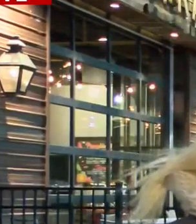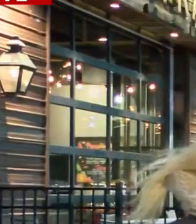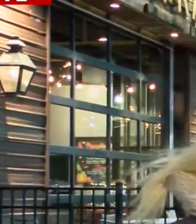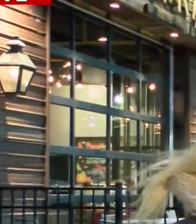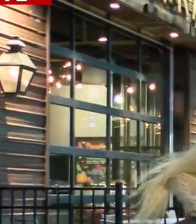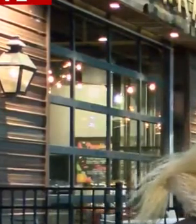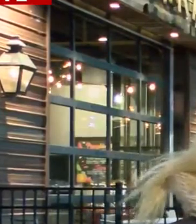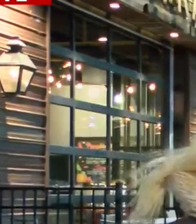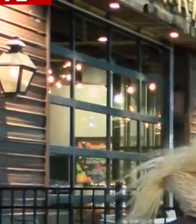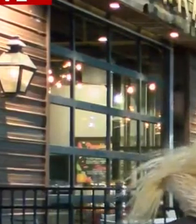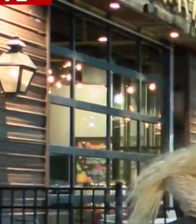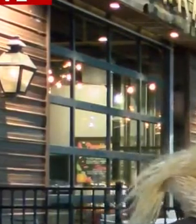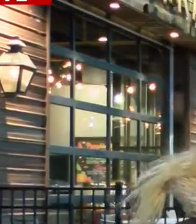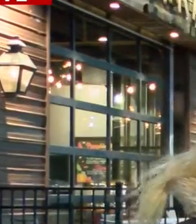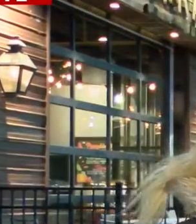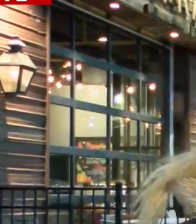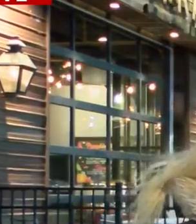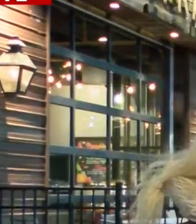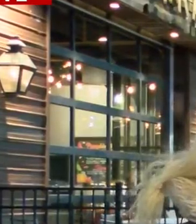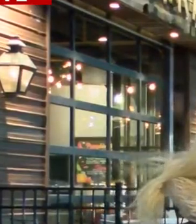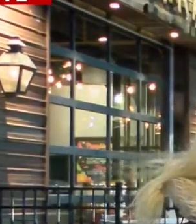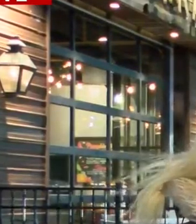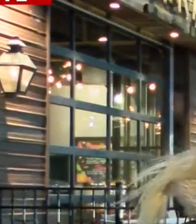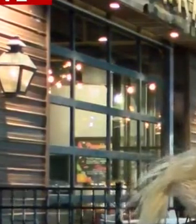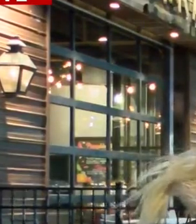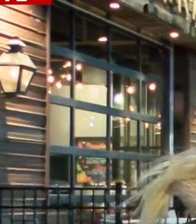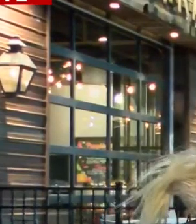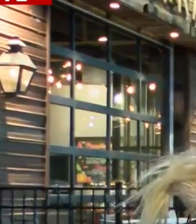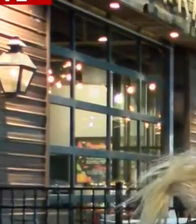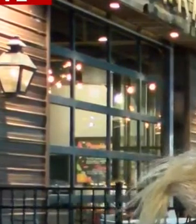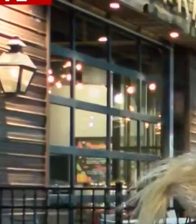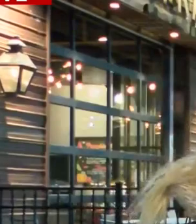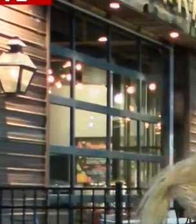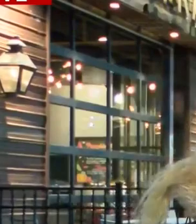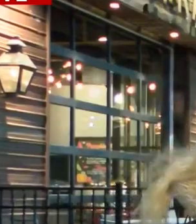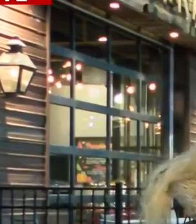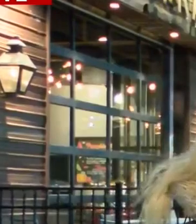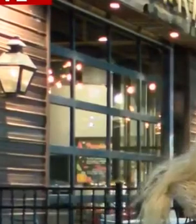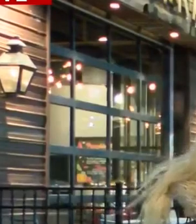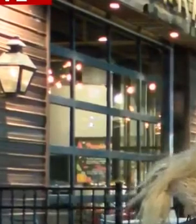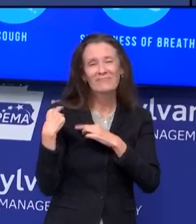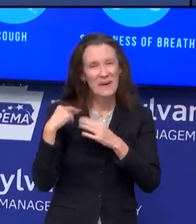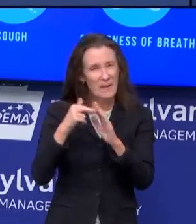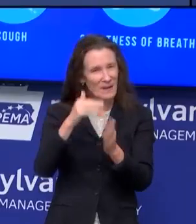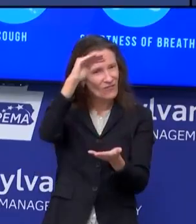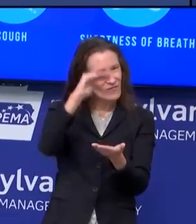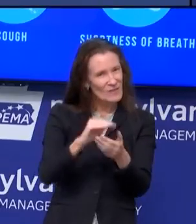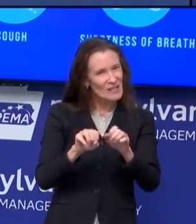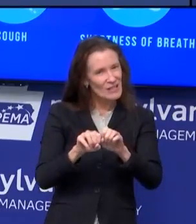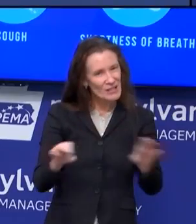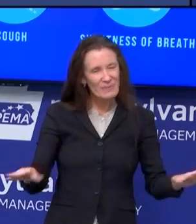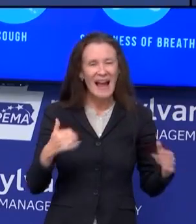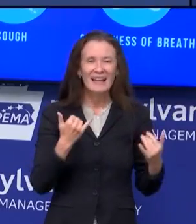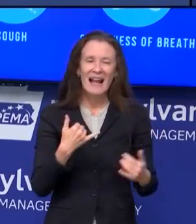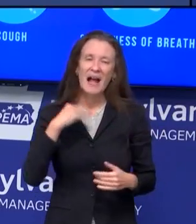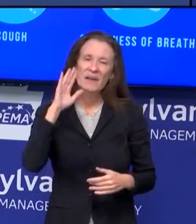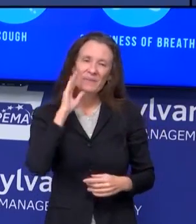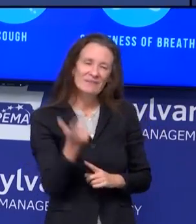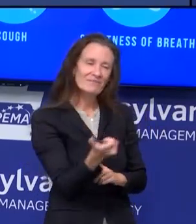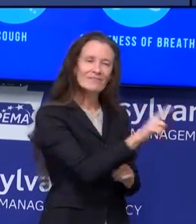Well, Nick, new health department orders and stronger enforcements coming out of the governor's press conference today. The administration is